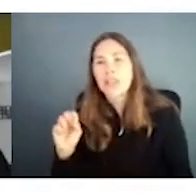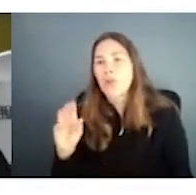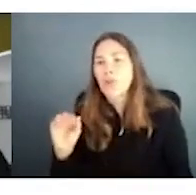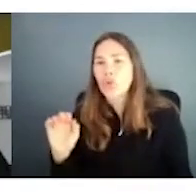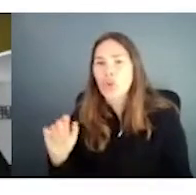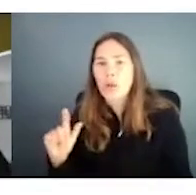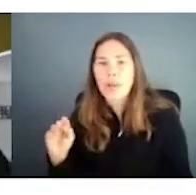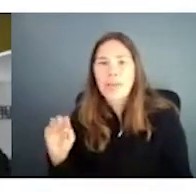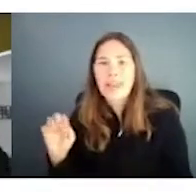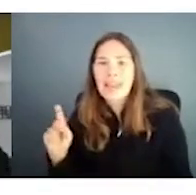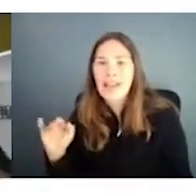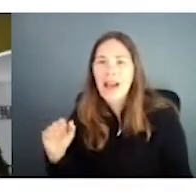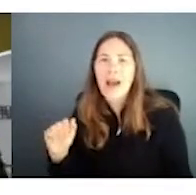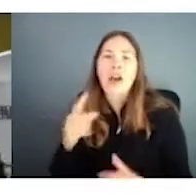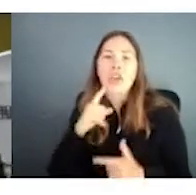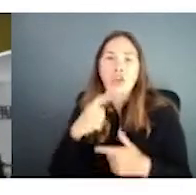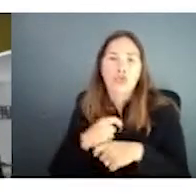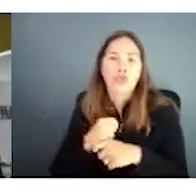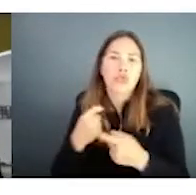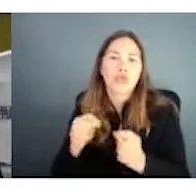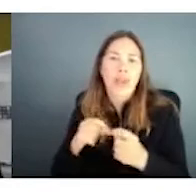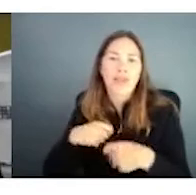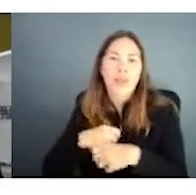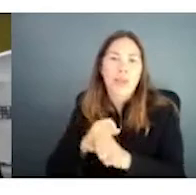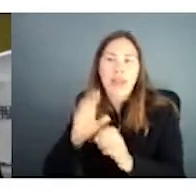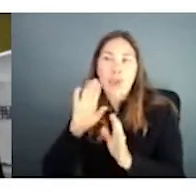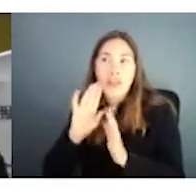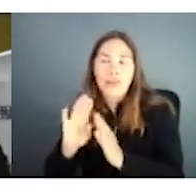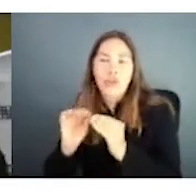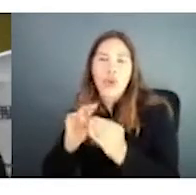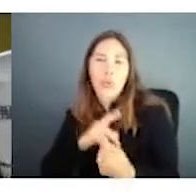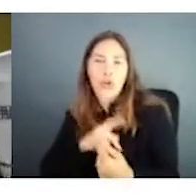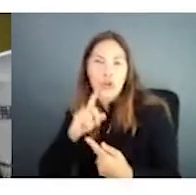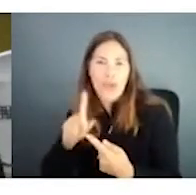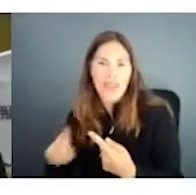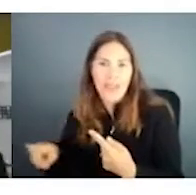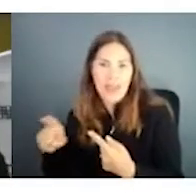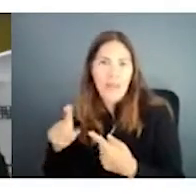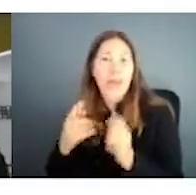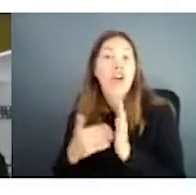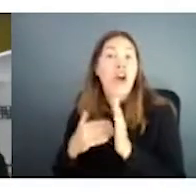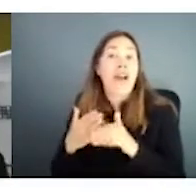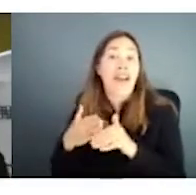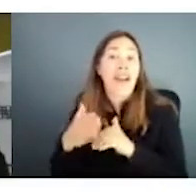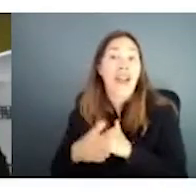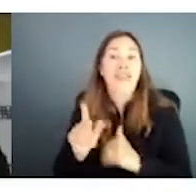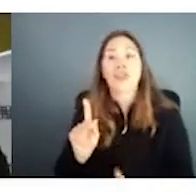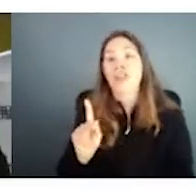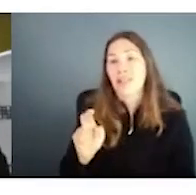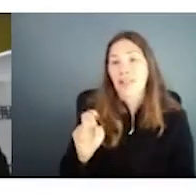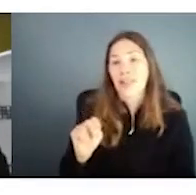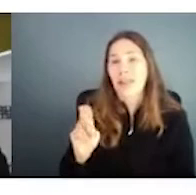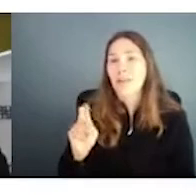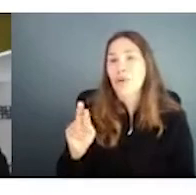but try to make the images personal to them. And then I think oftentimes after we leave Ken Burns and